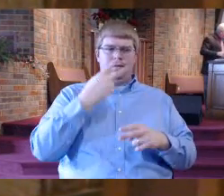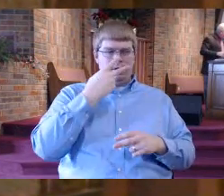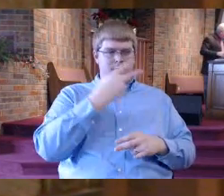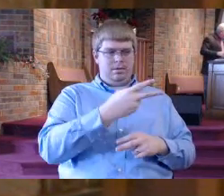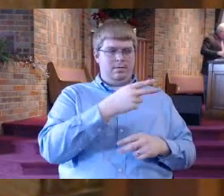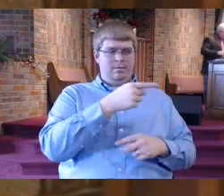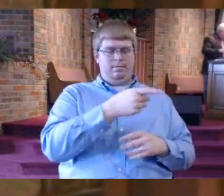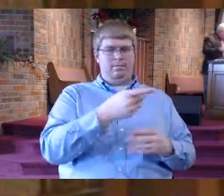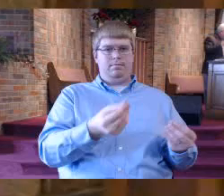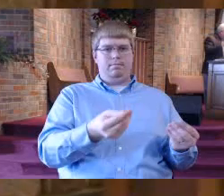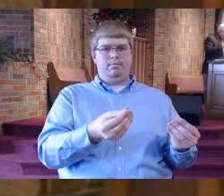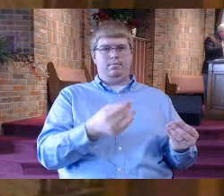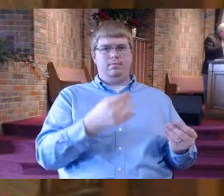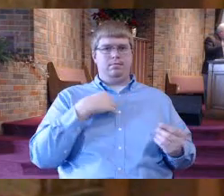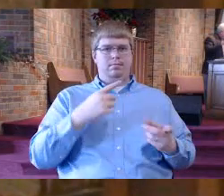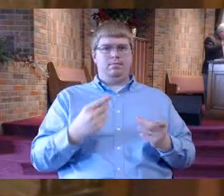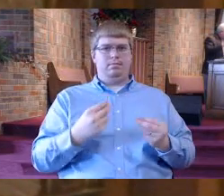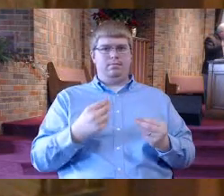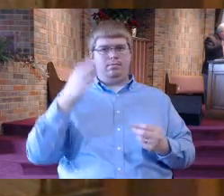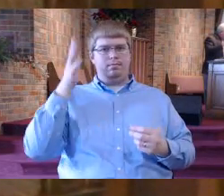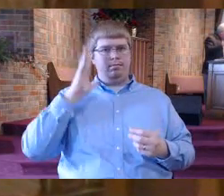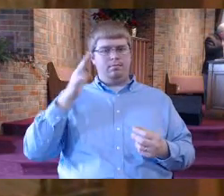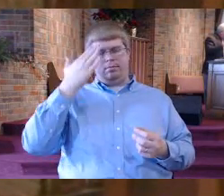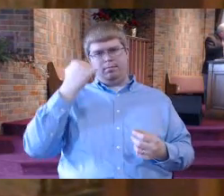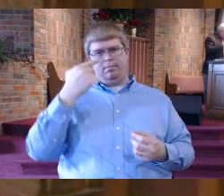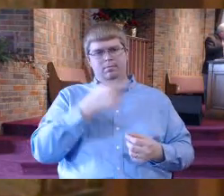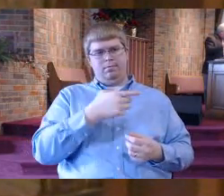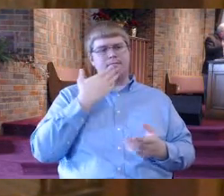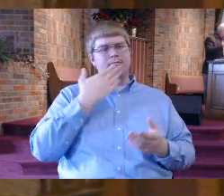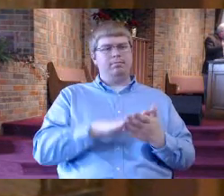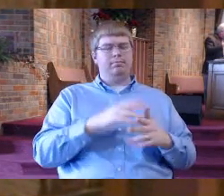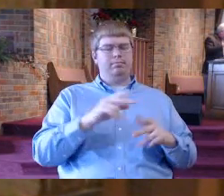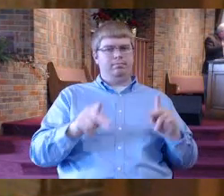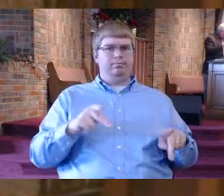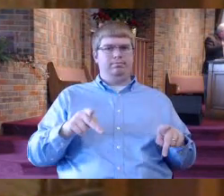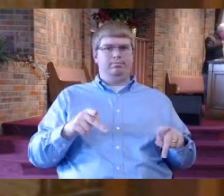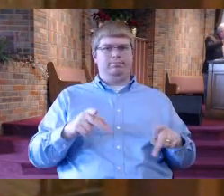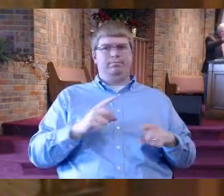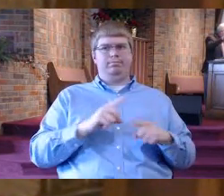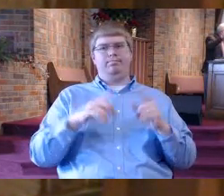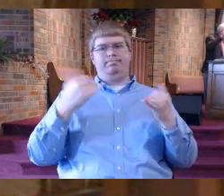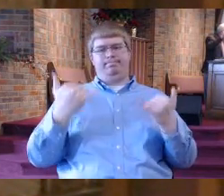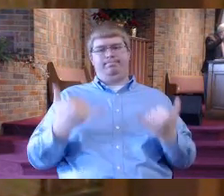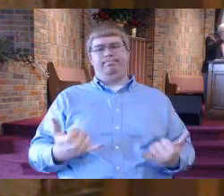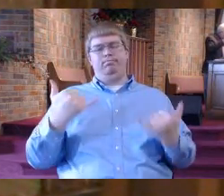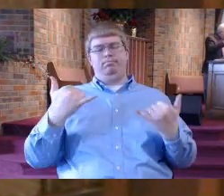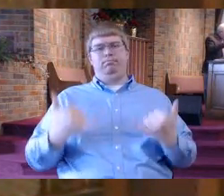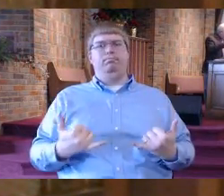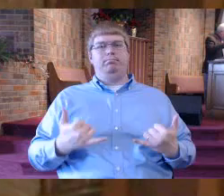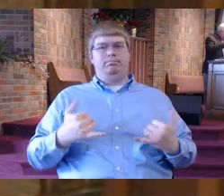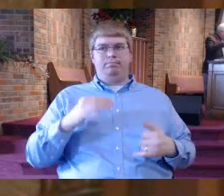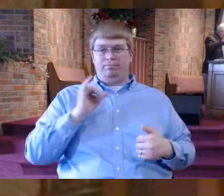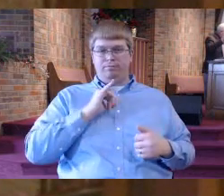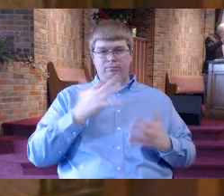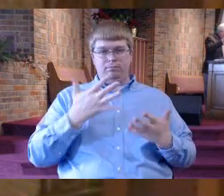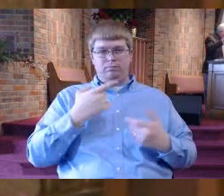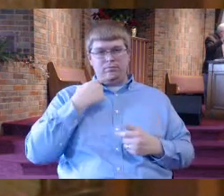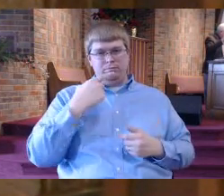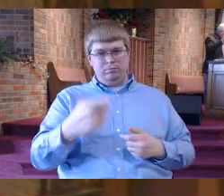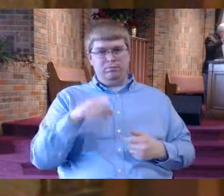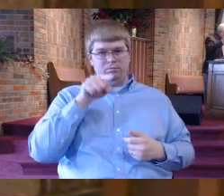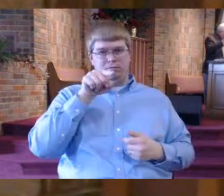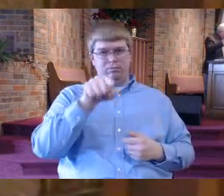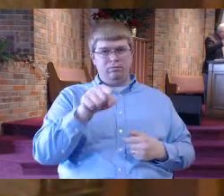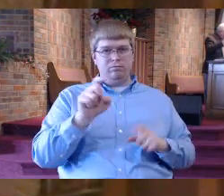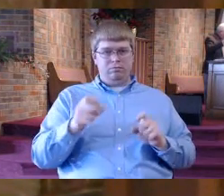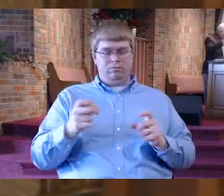Israel. And now, because you have done all these works, says the Lord, and I spoke to you, rising